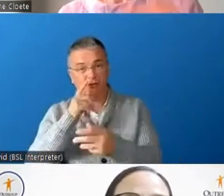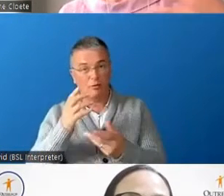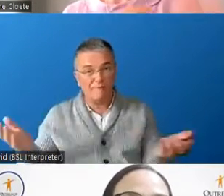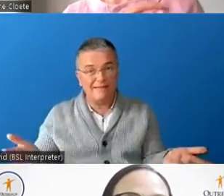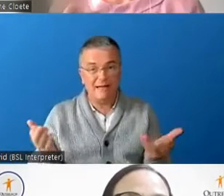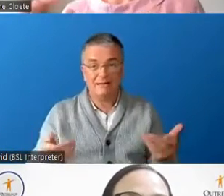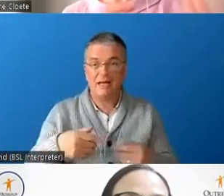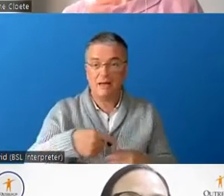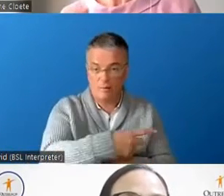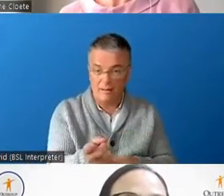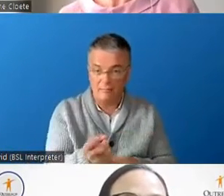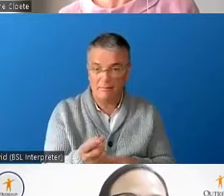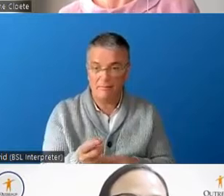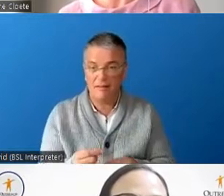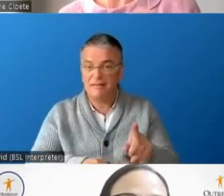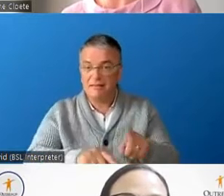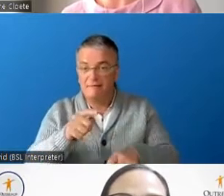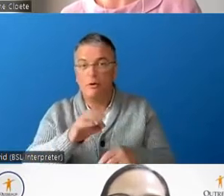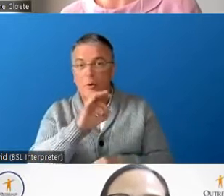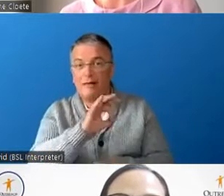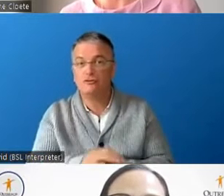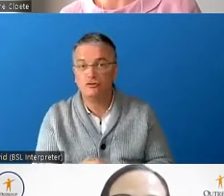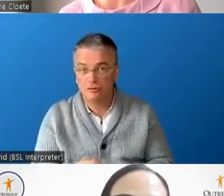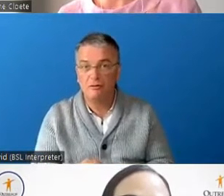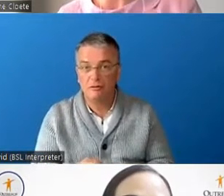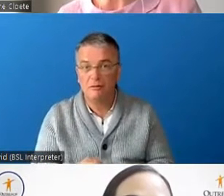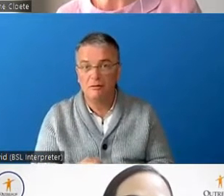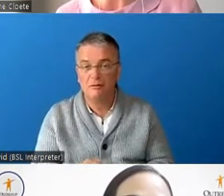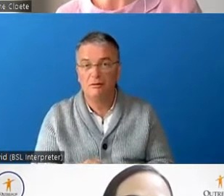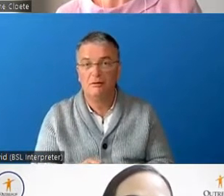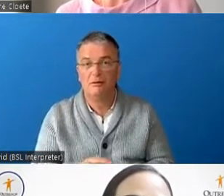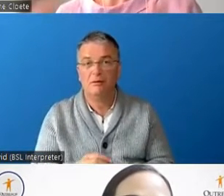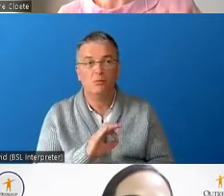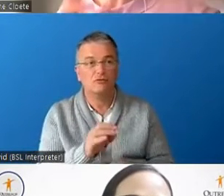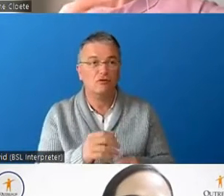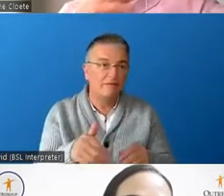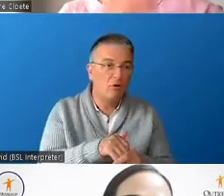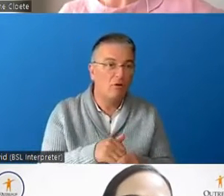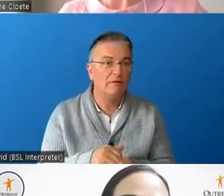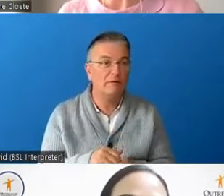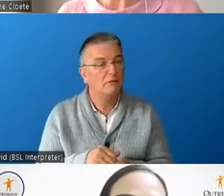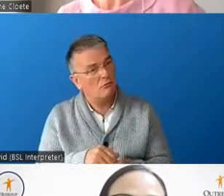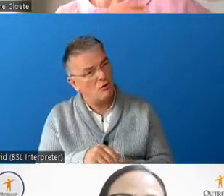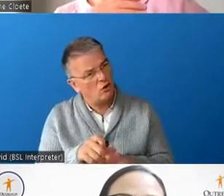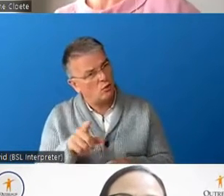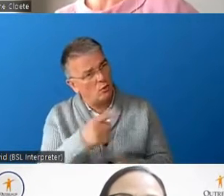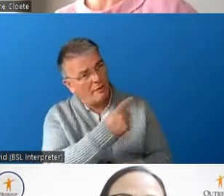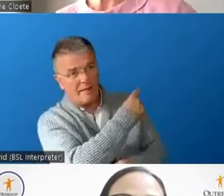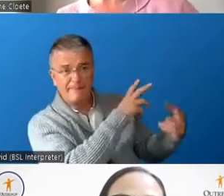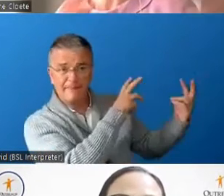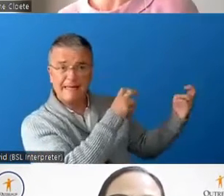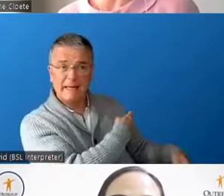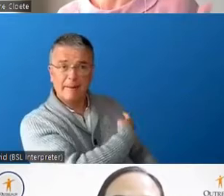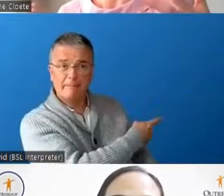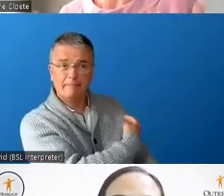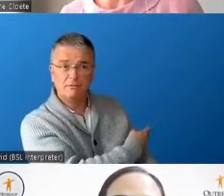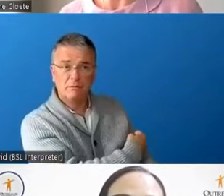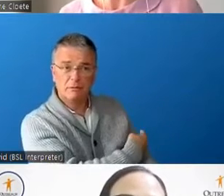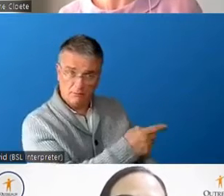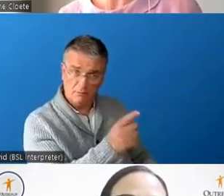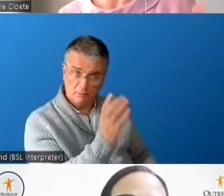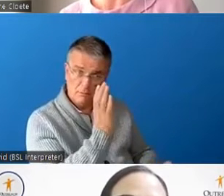them different questions that involved and include, do these themes reflect